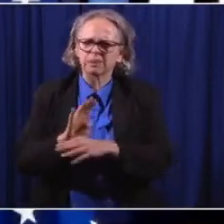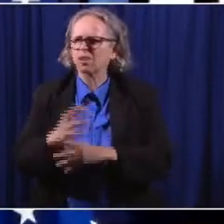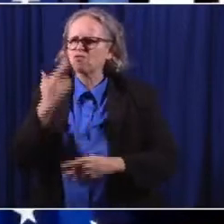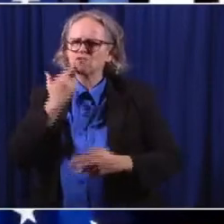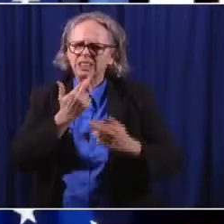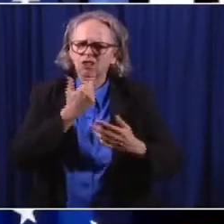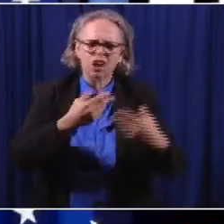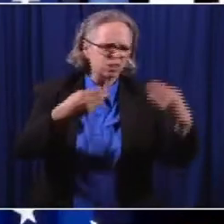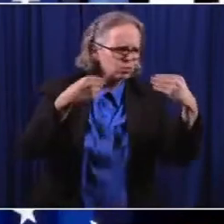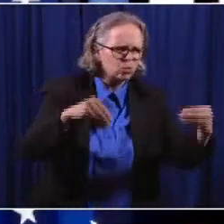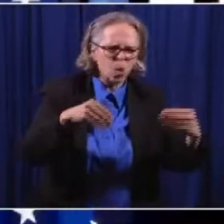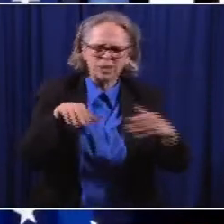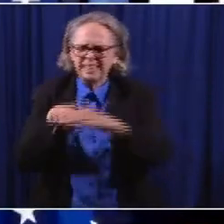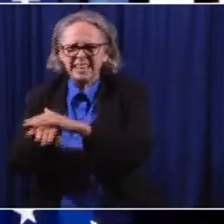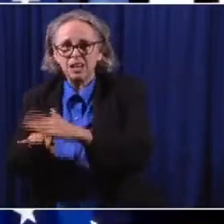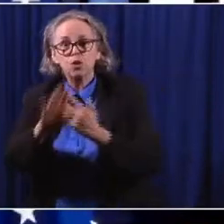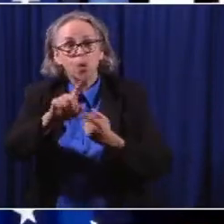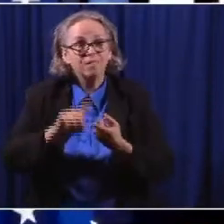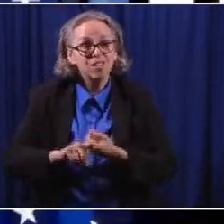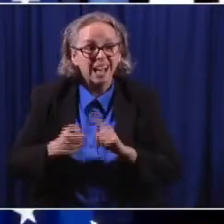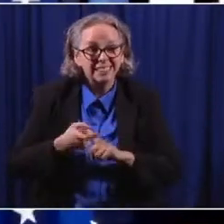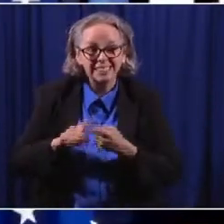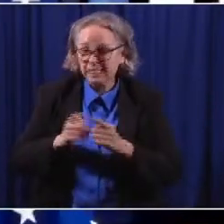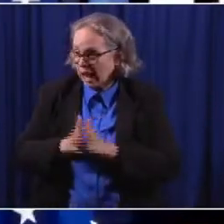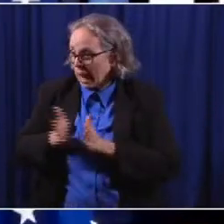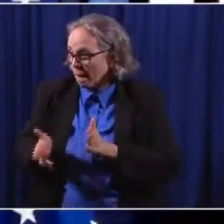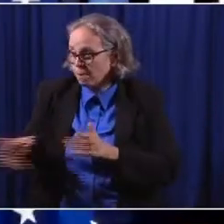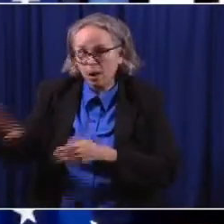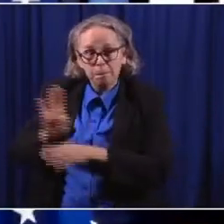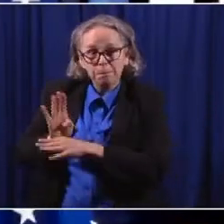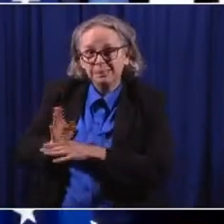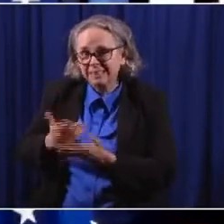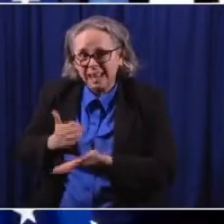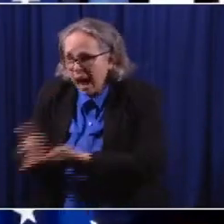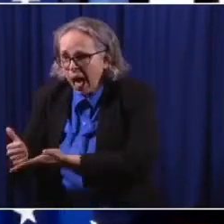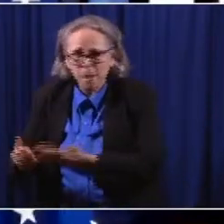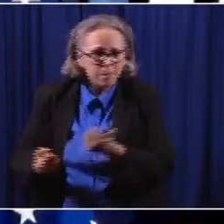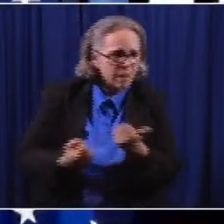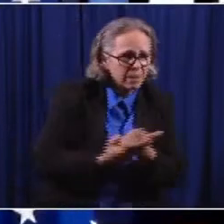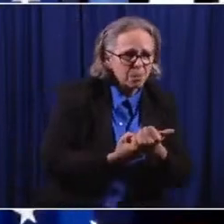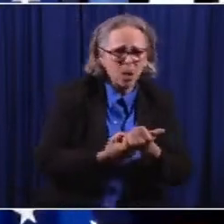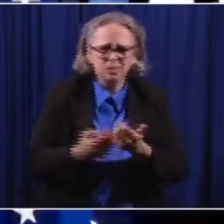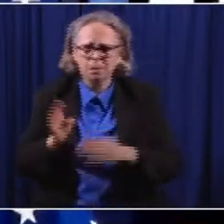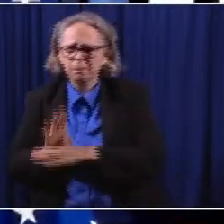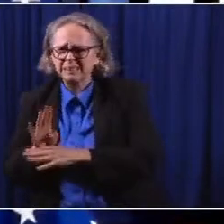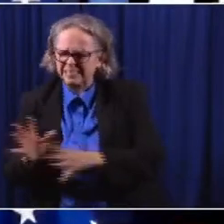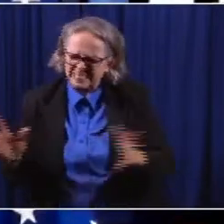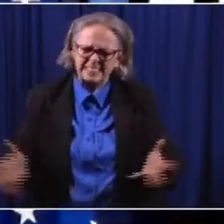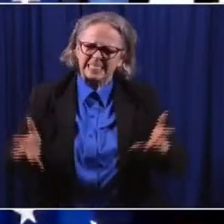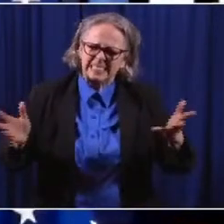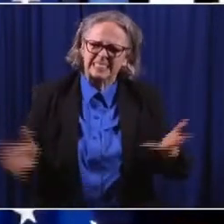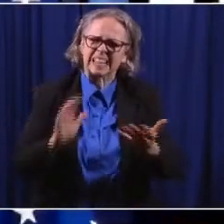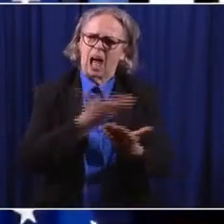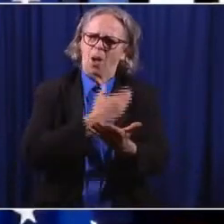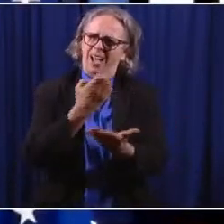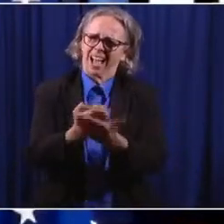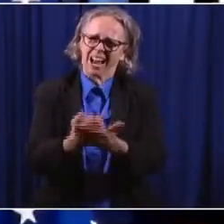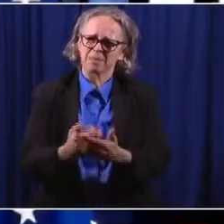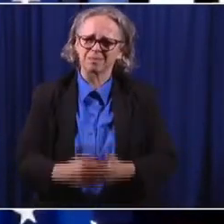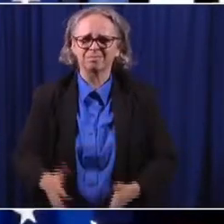They're part of your community. Support those businesses so that we can get this economic recovery moving even faster. Thanks,